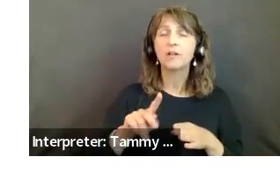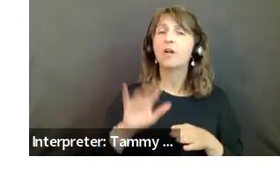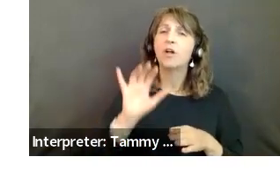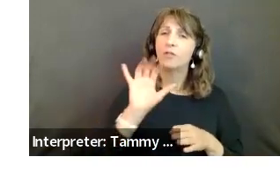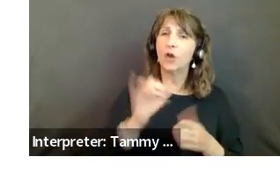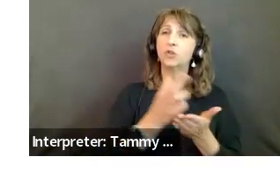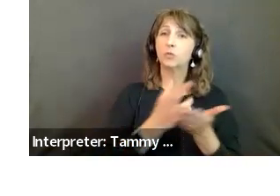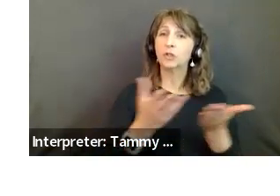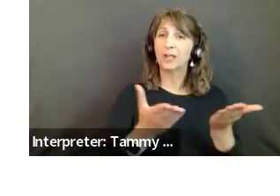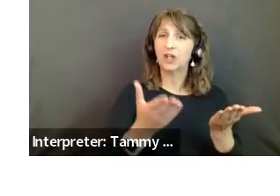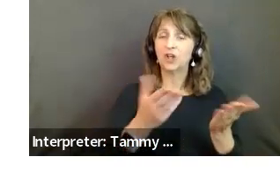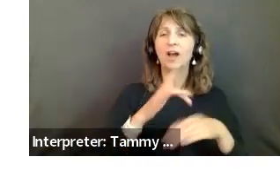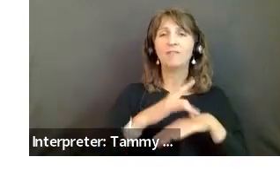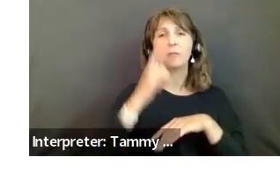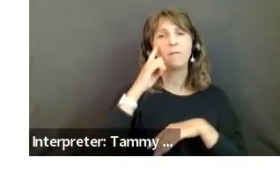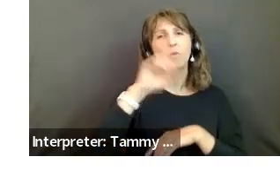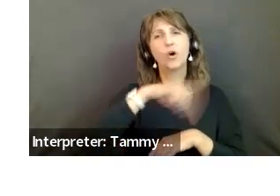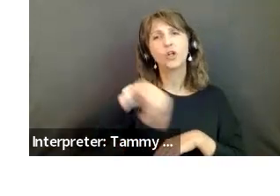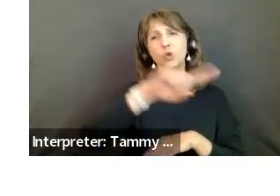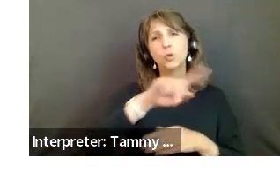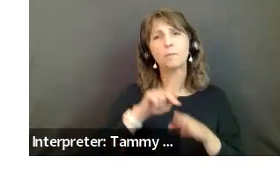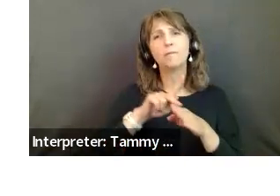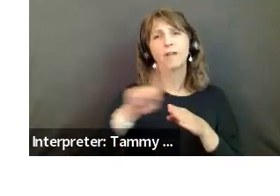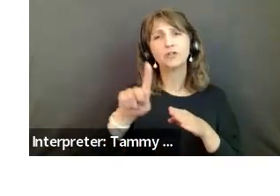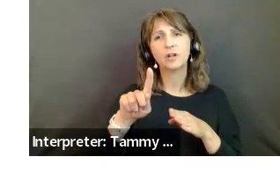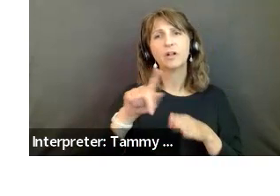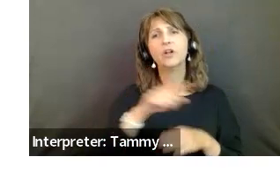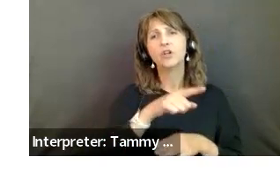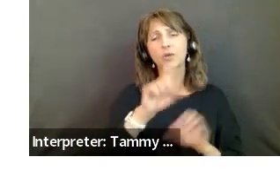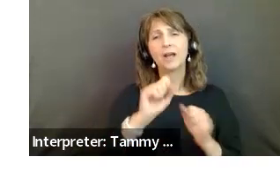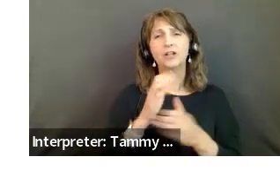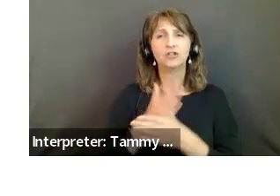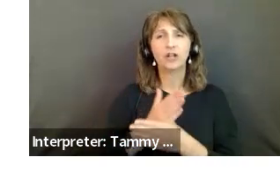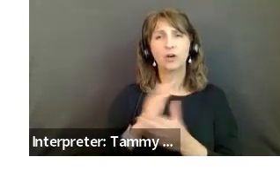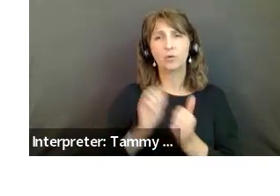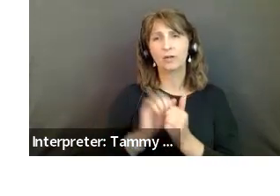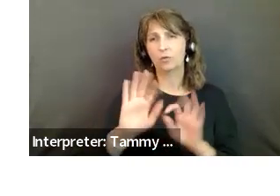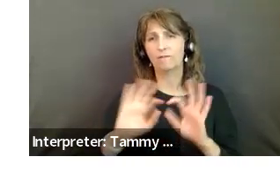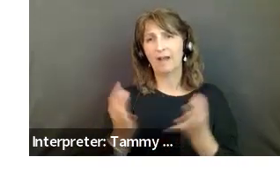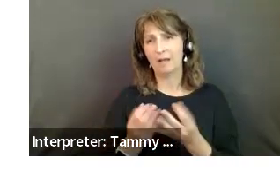there for you to just share with your families.